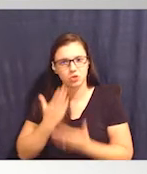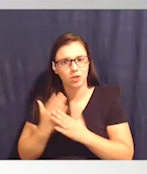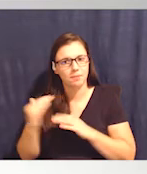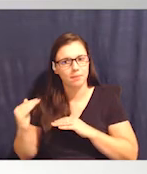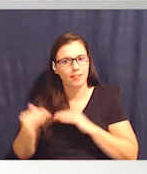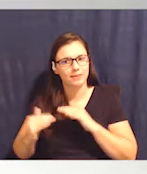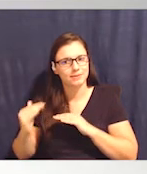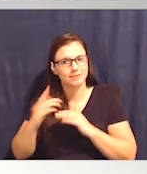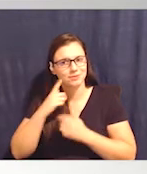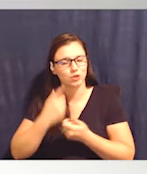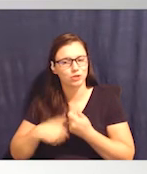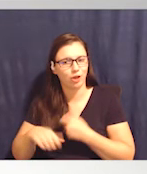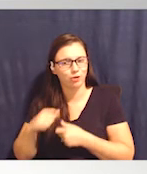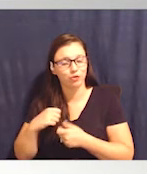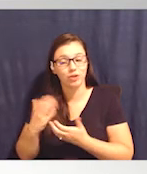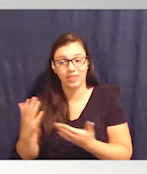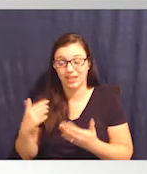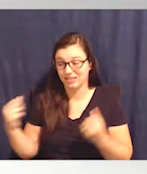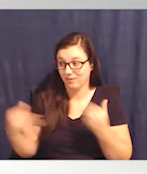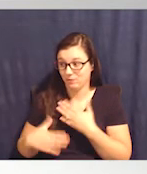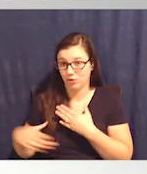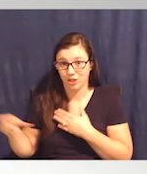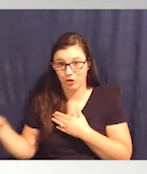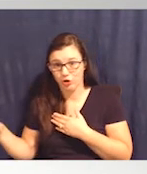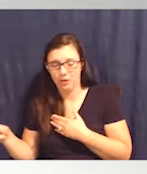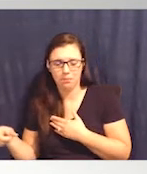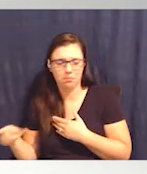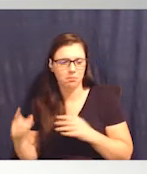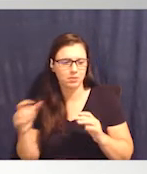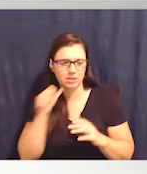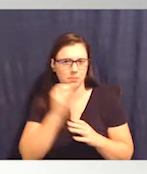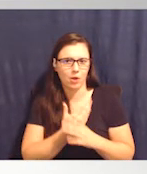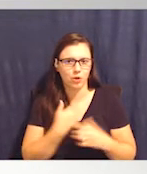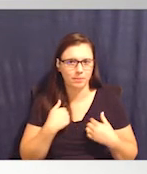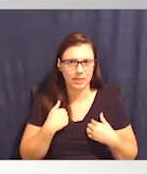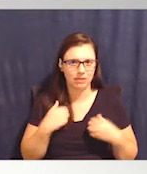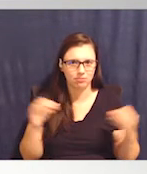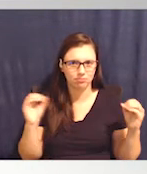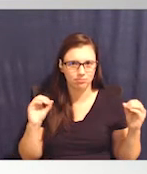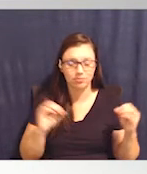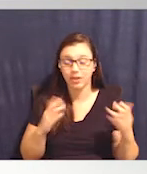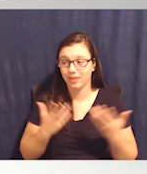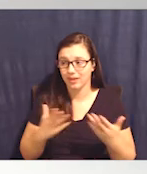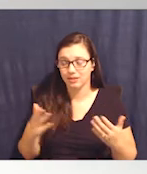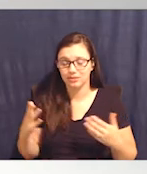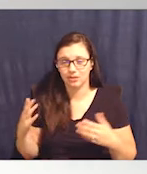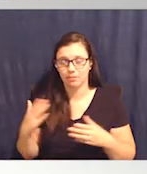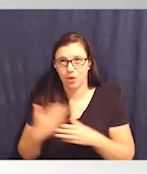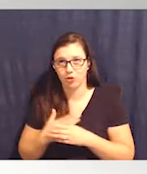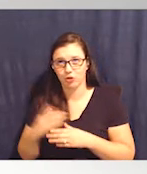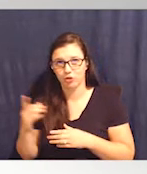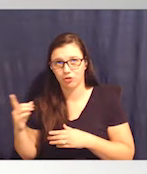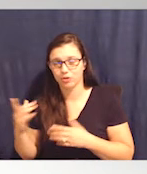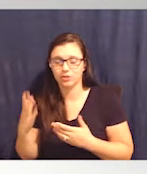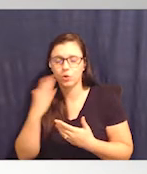that freak her out don't bother me in the least, but things that bother her, things that bother me a lot don't seem to bother her very much, so we